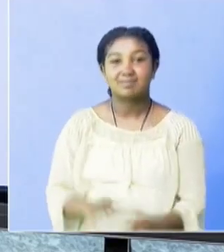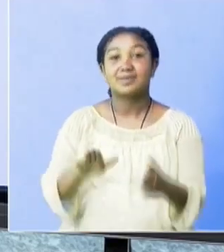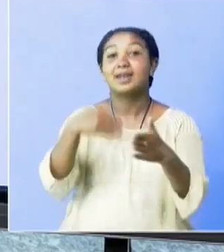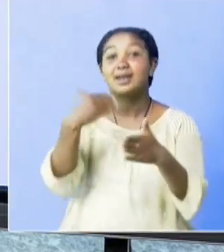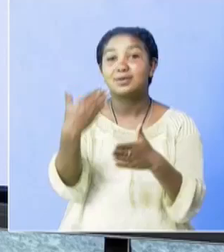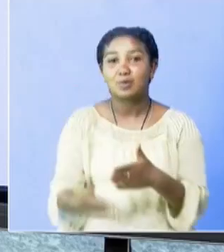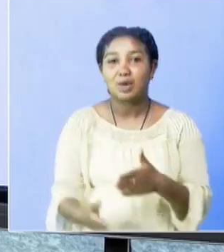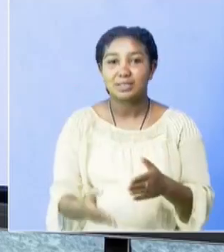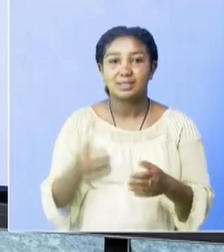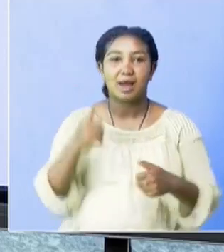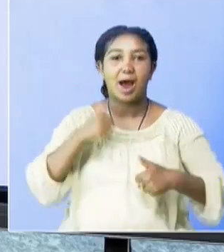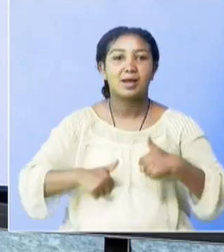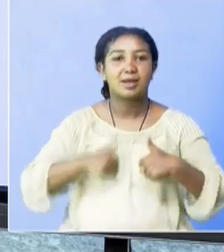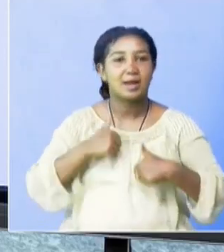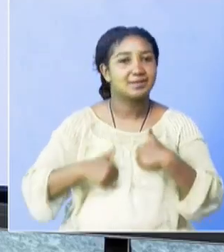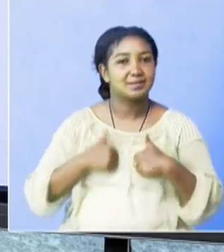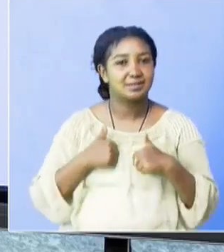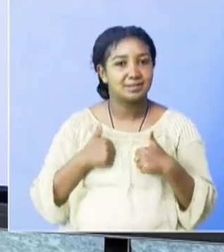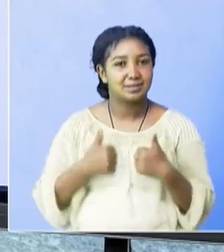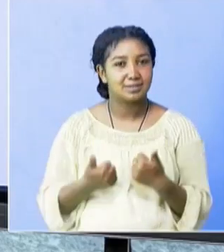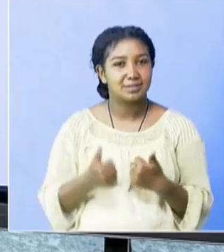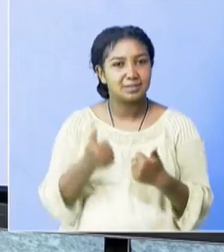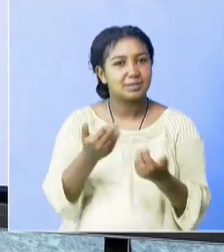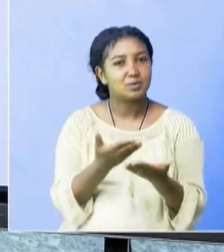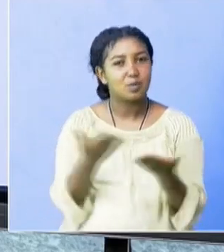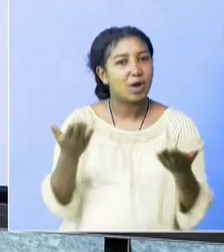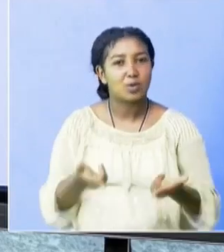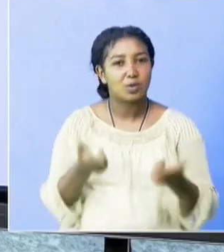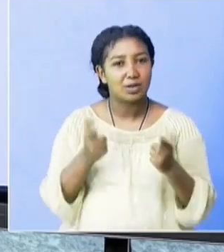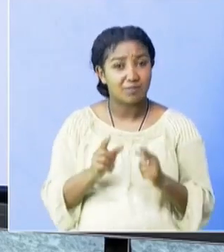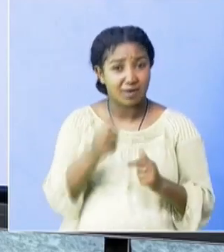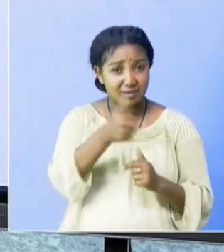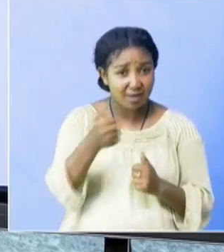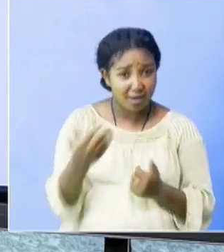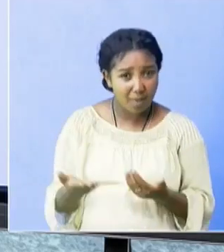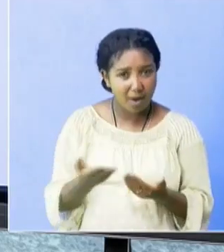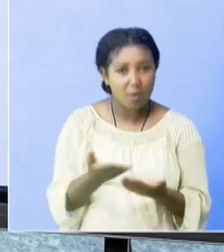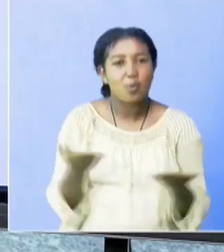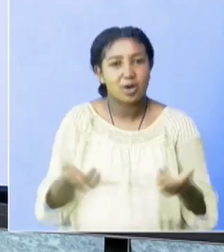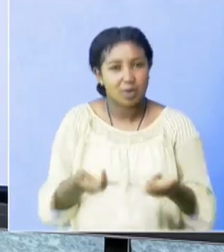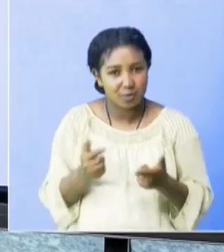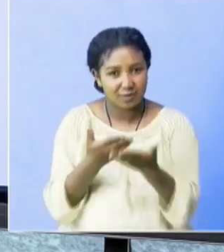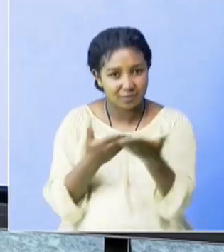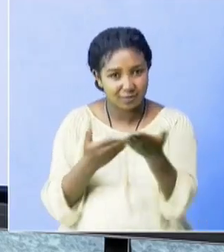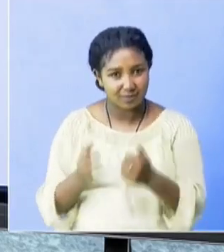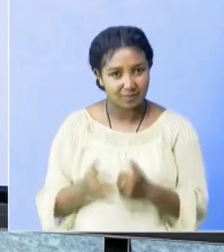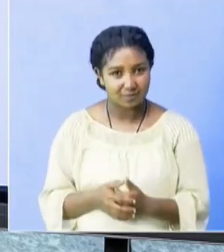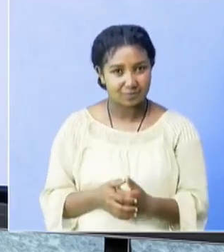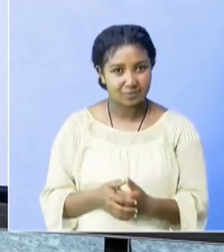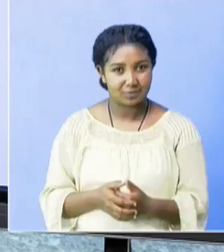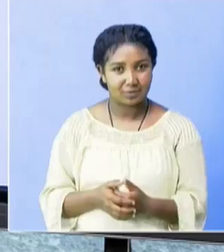one is address. Where did you live? And where do you live now?